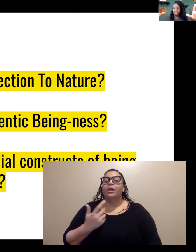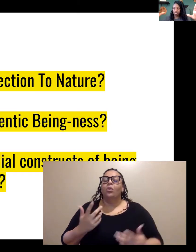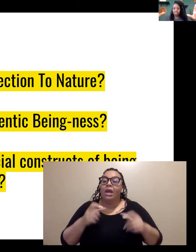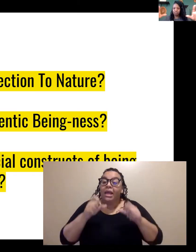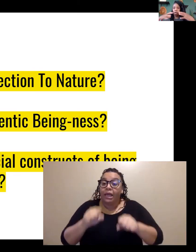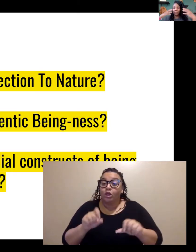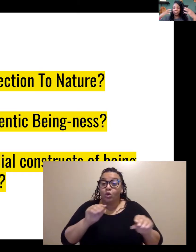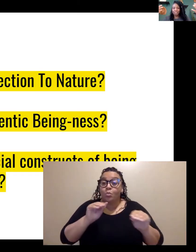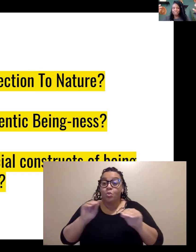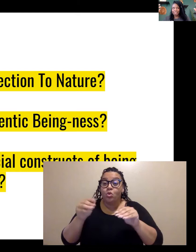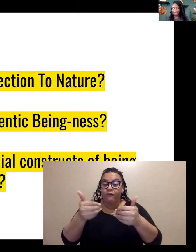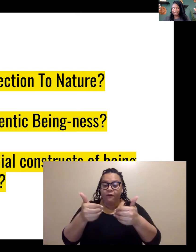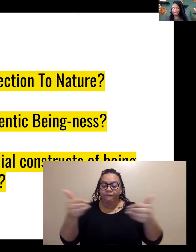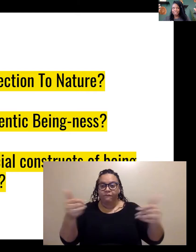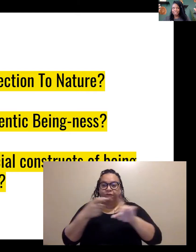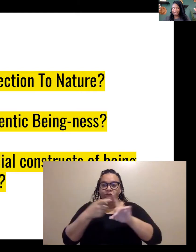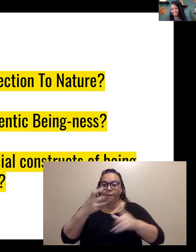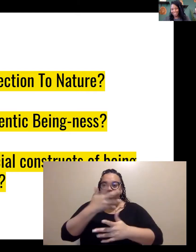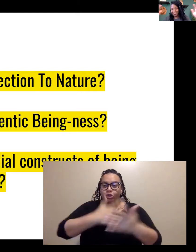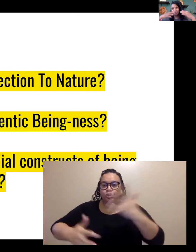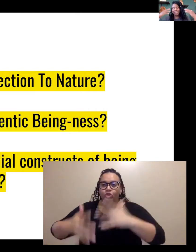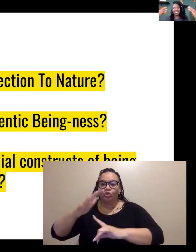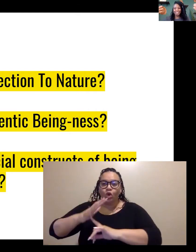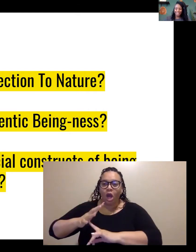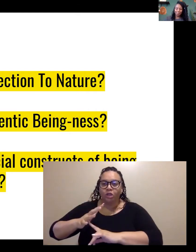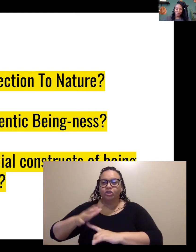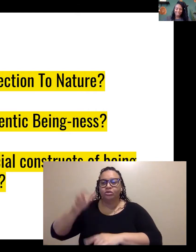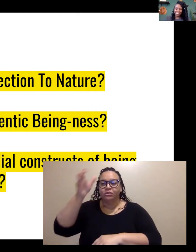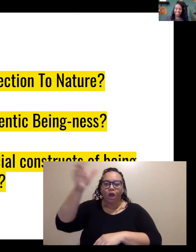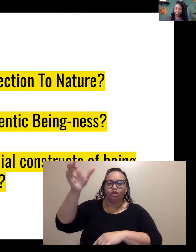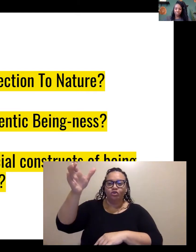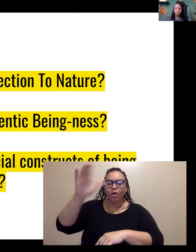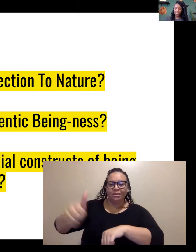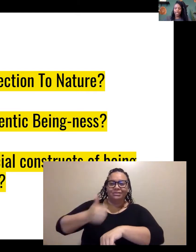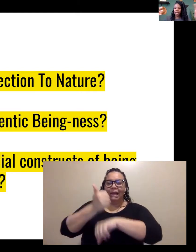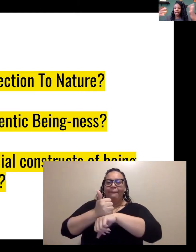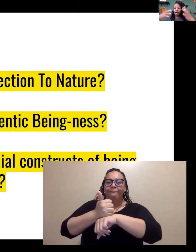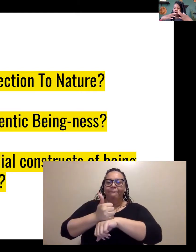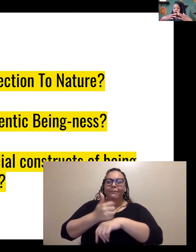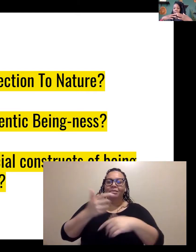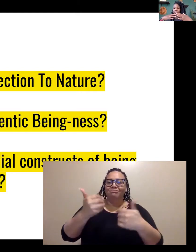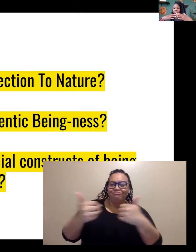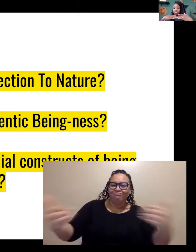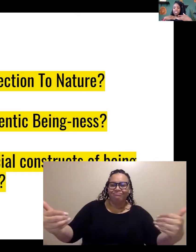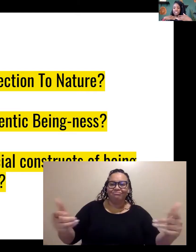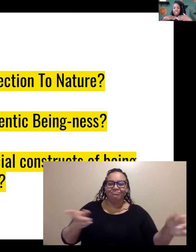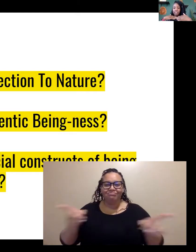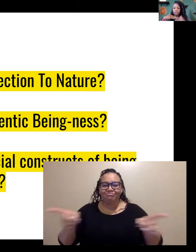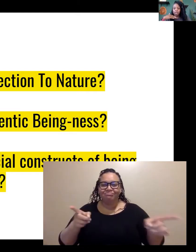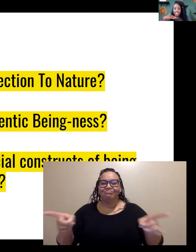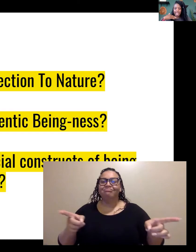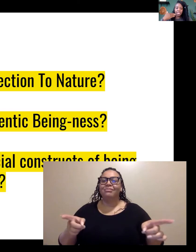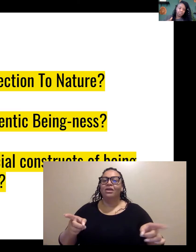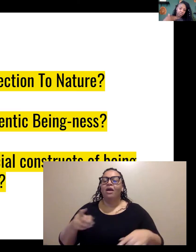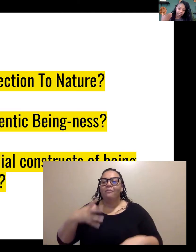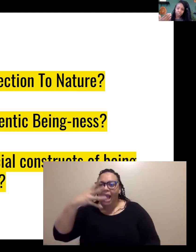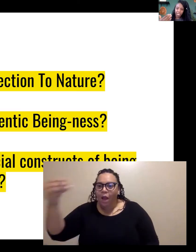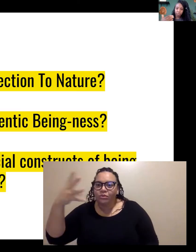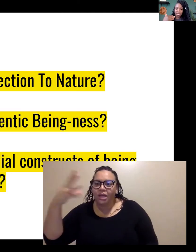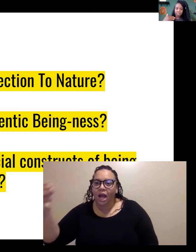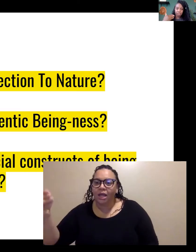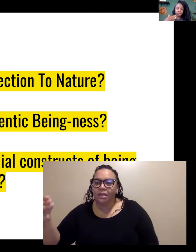social constructs, what it means to be outdoorsy, what it means to take up space in nature, right? Really gaining